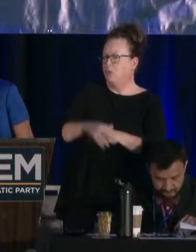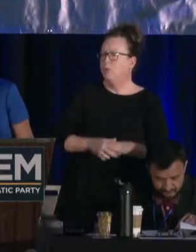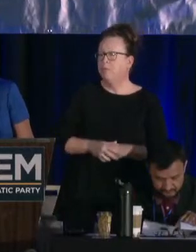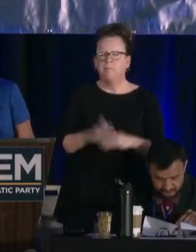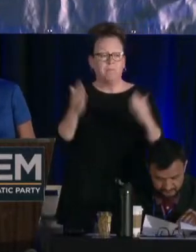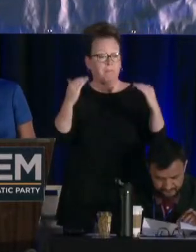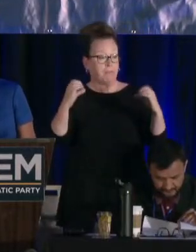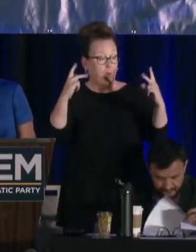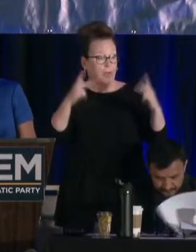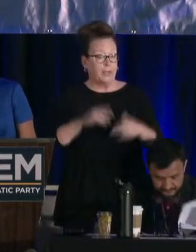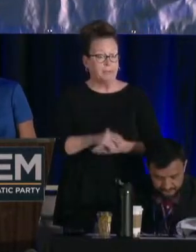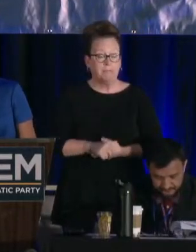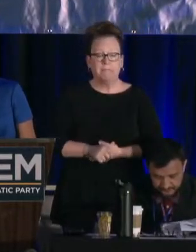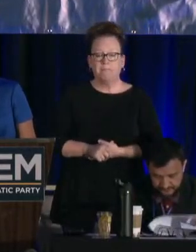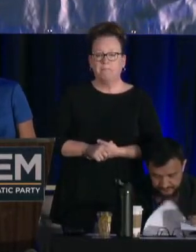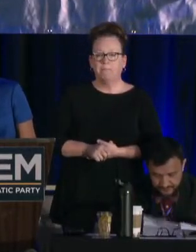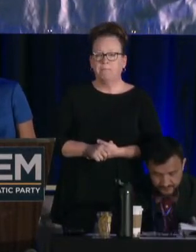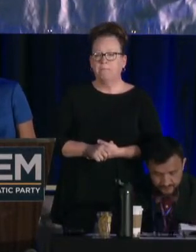All right.